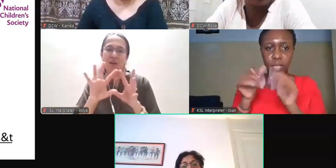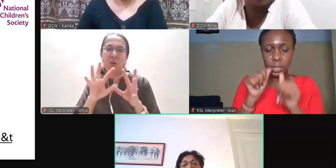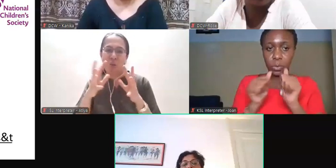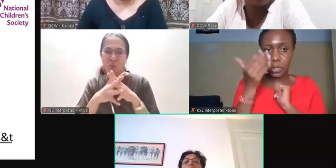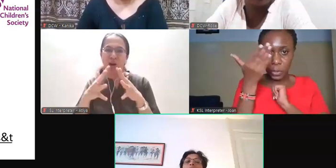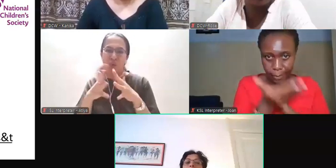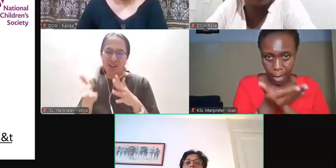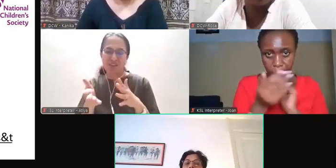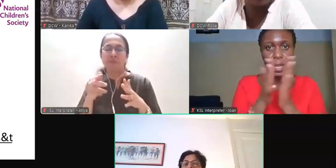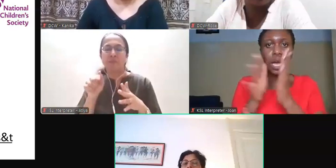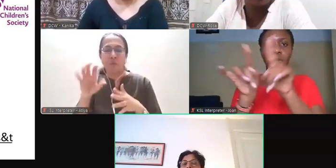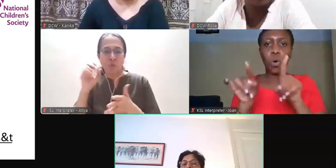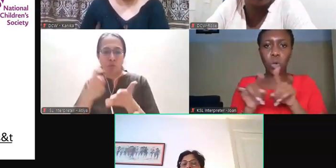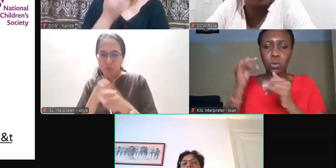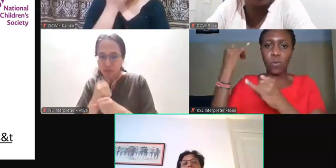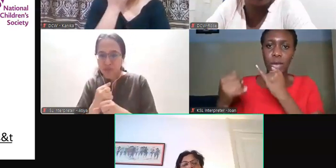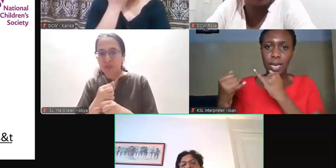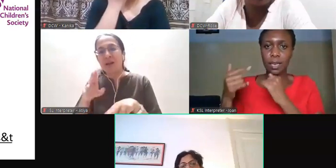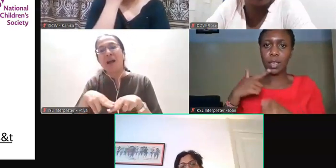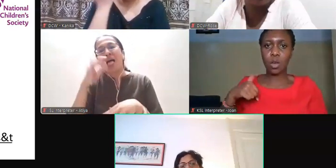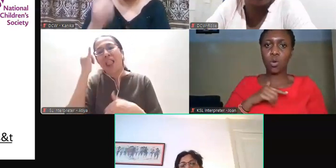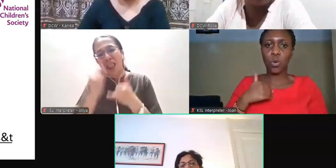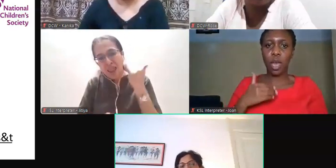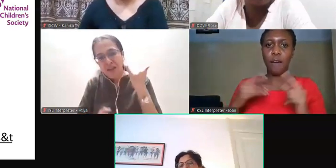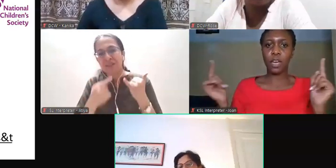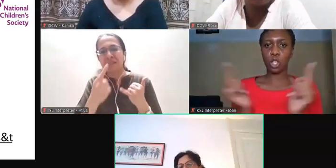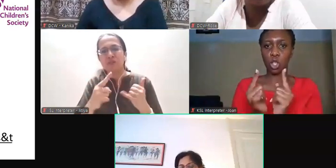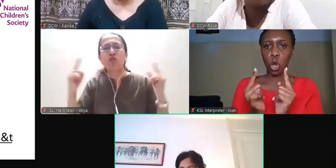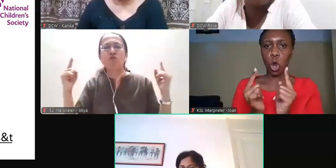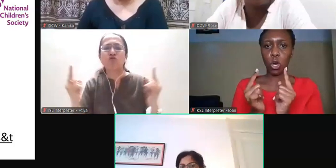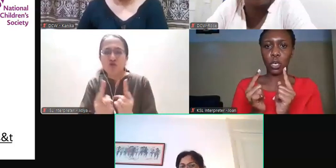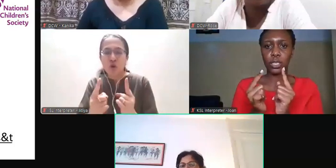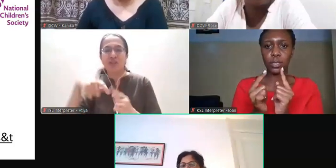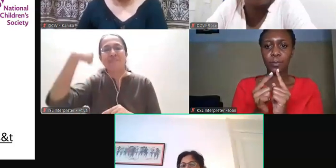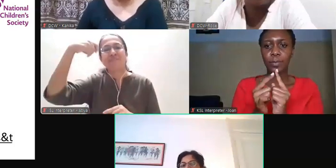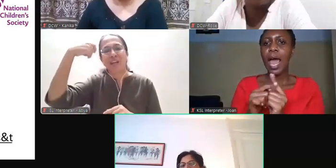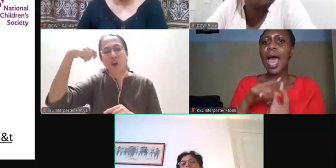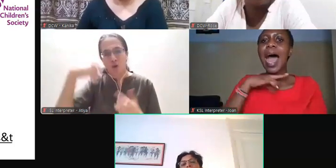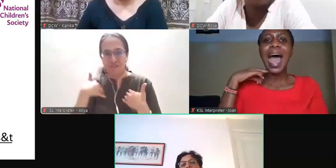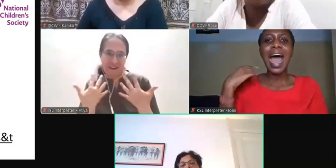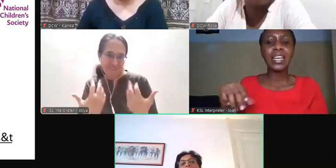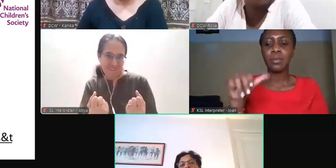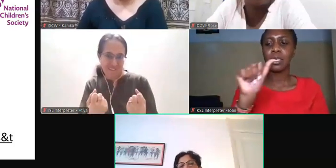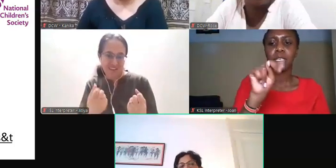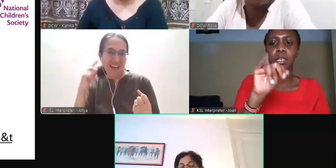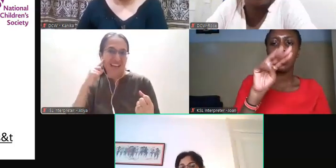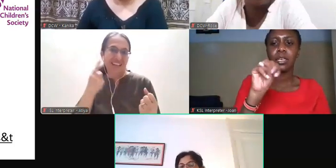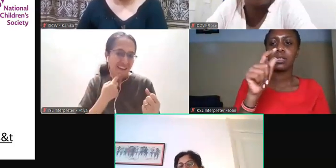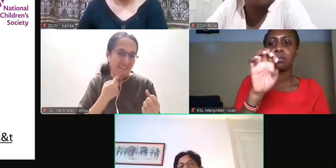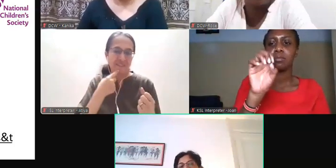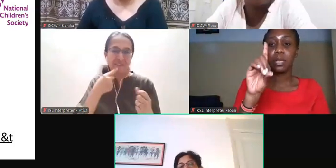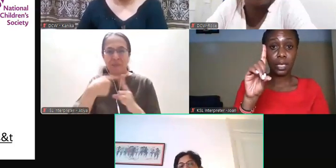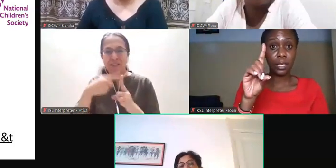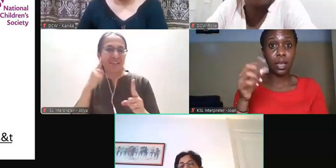info@deafchildworldwide.org. And finally, we have a very short animated video related to deafness and deaf